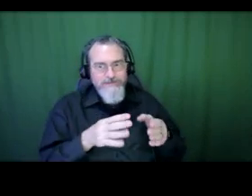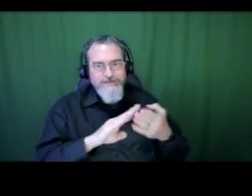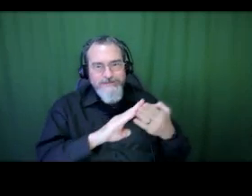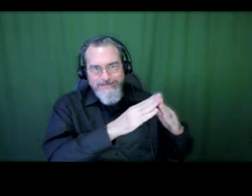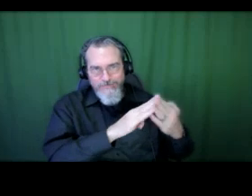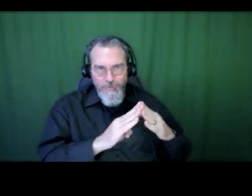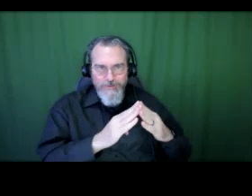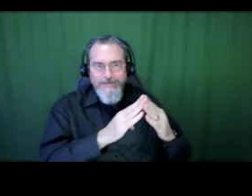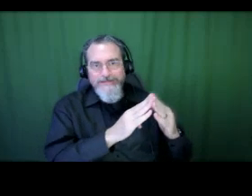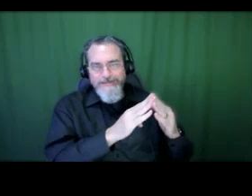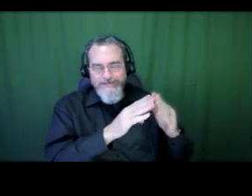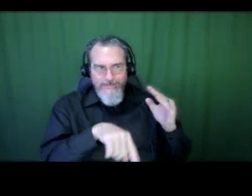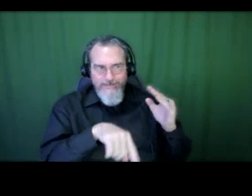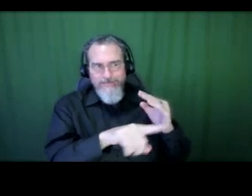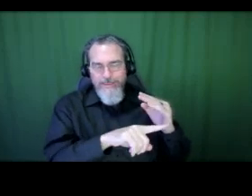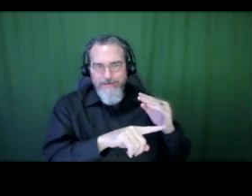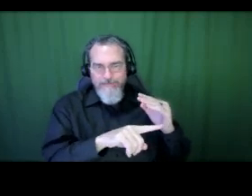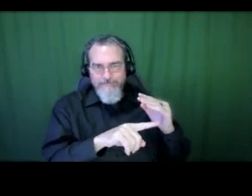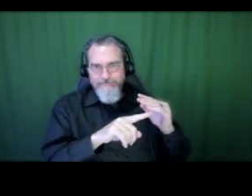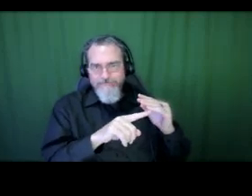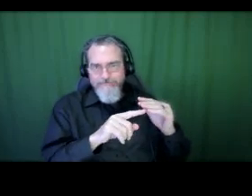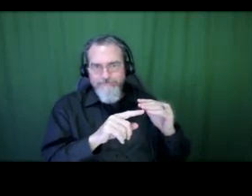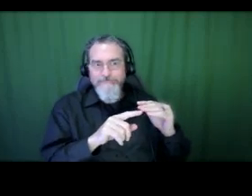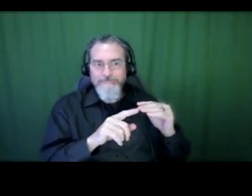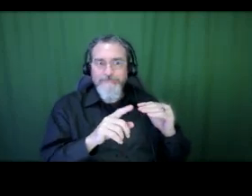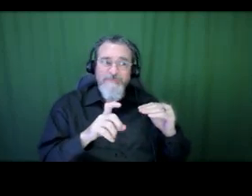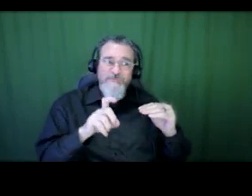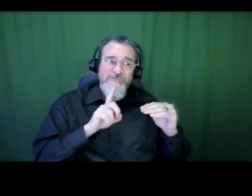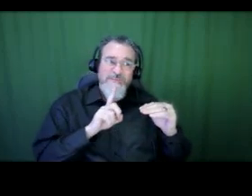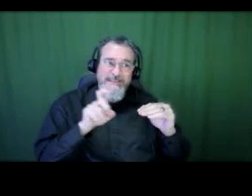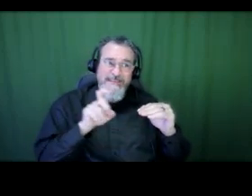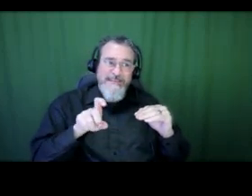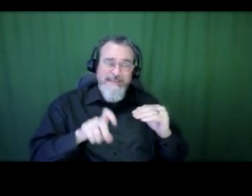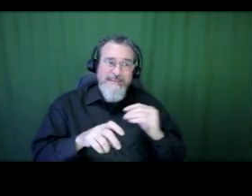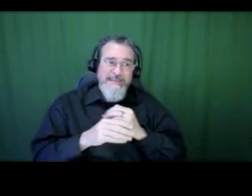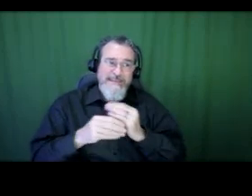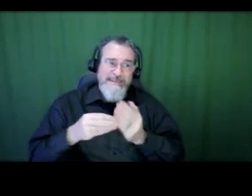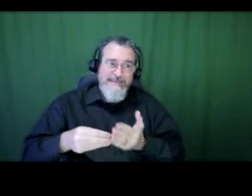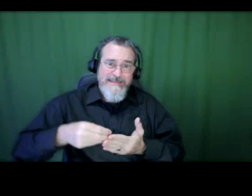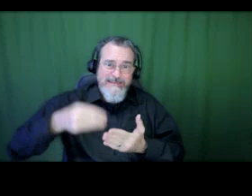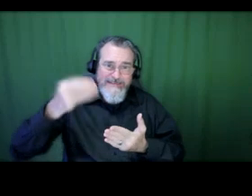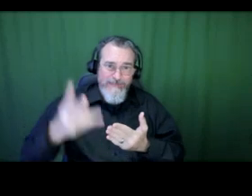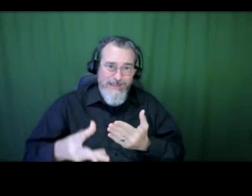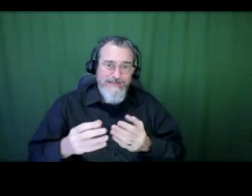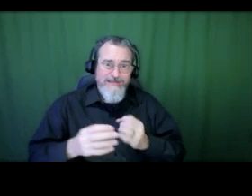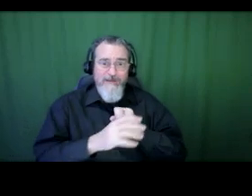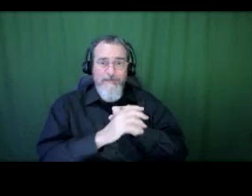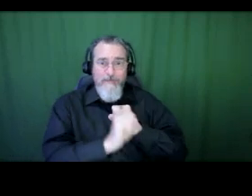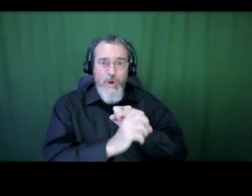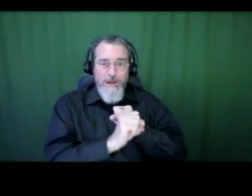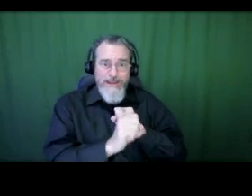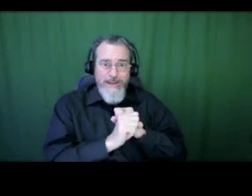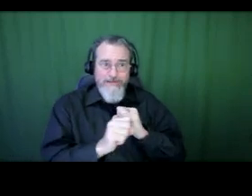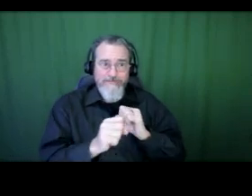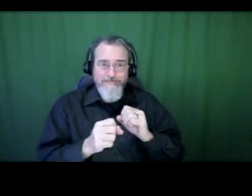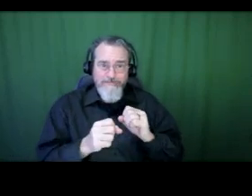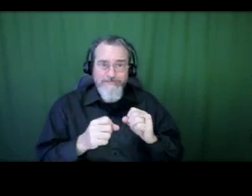have a very expansive marketing campaign that promotes the water industry, the solar industry, and other climate